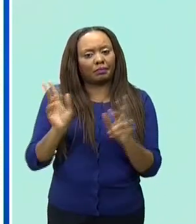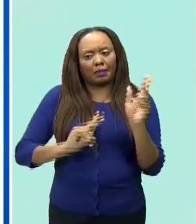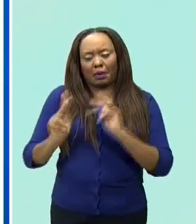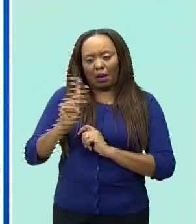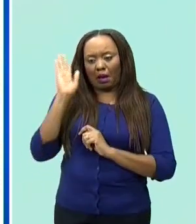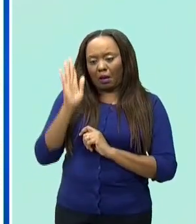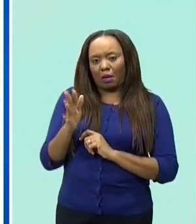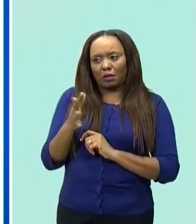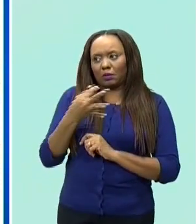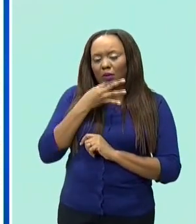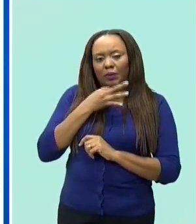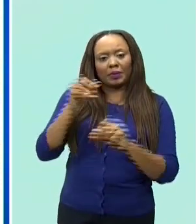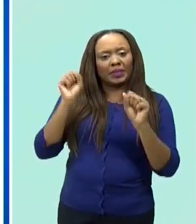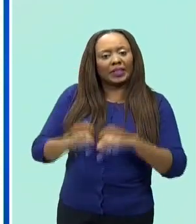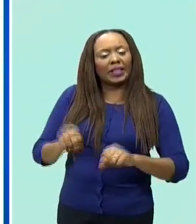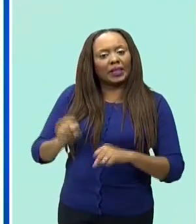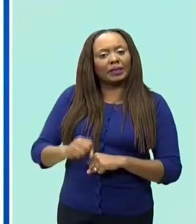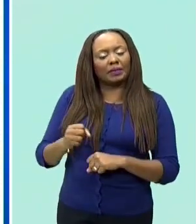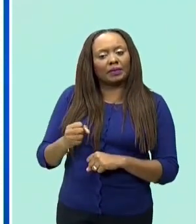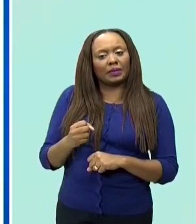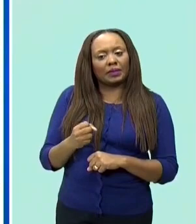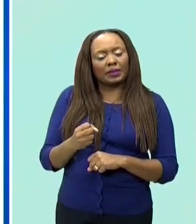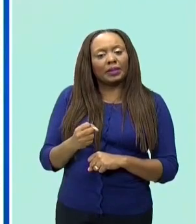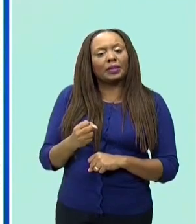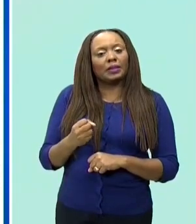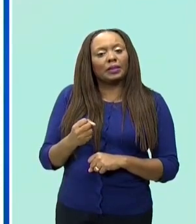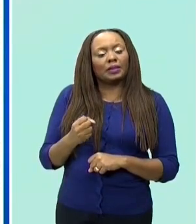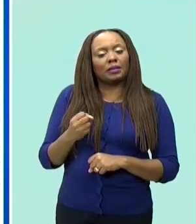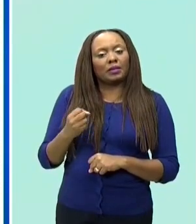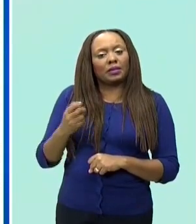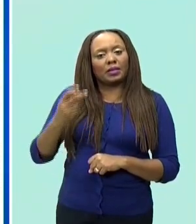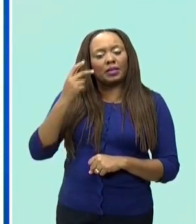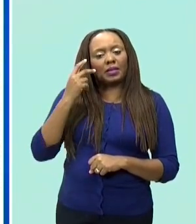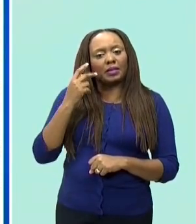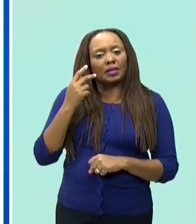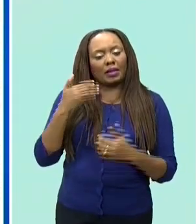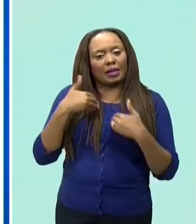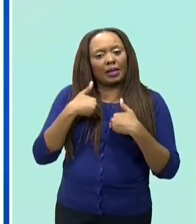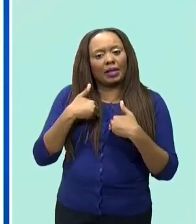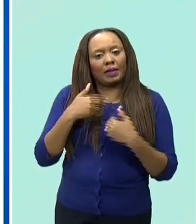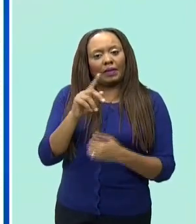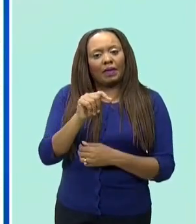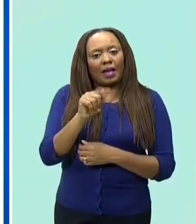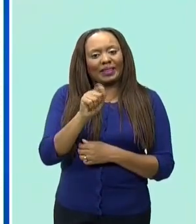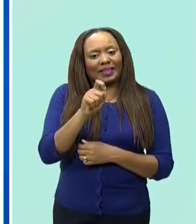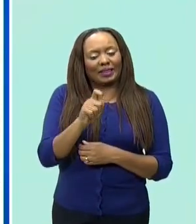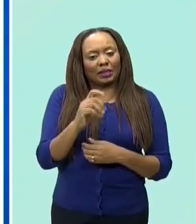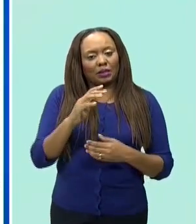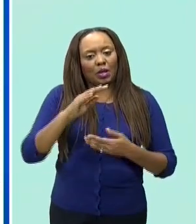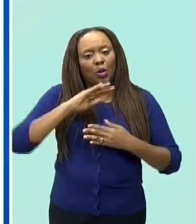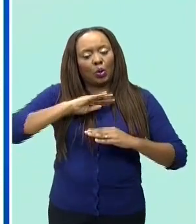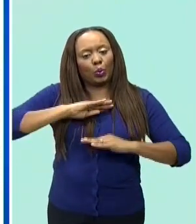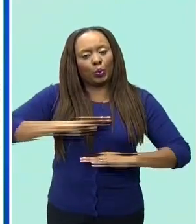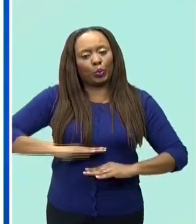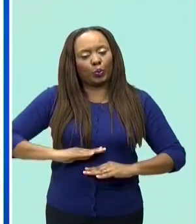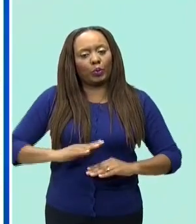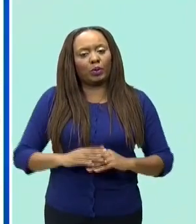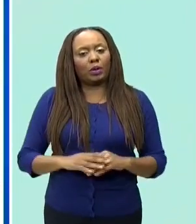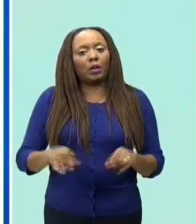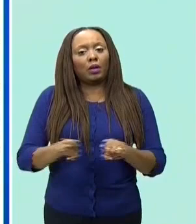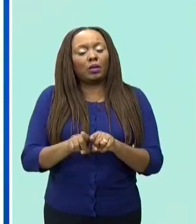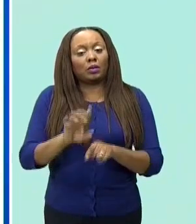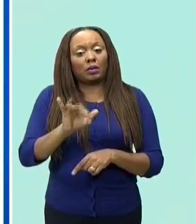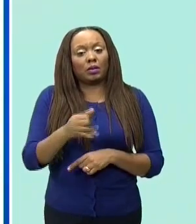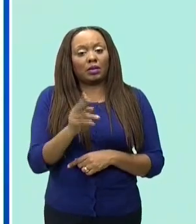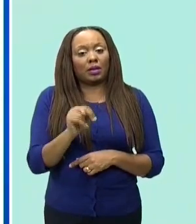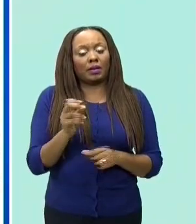will actually be seeing a significant amount of tax relief, as well as from January next year, there